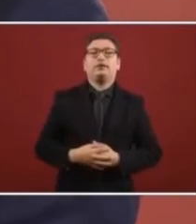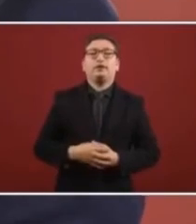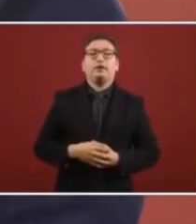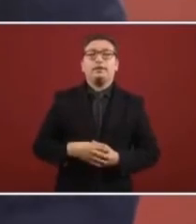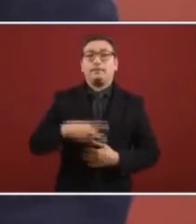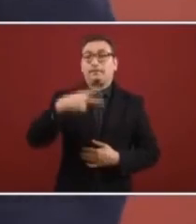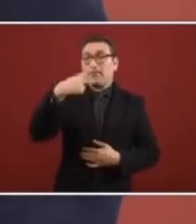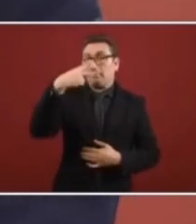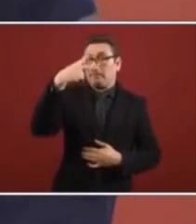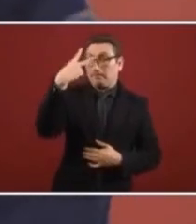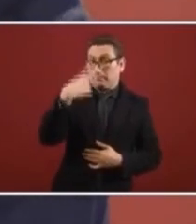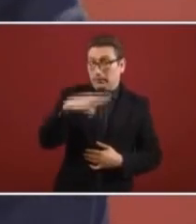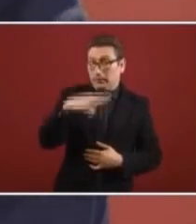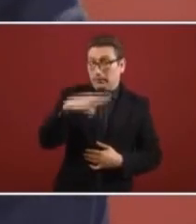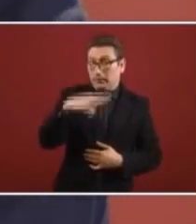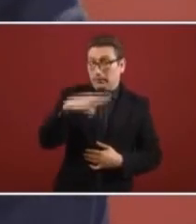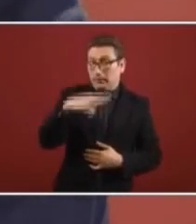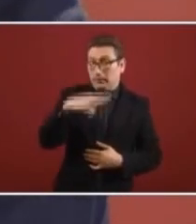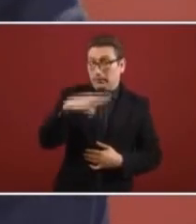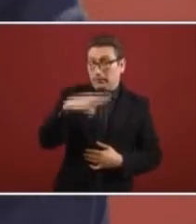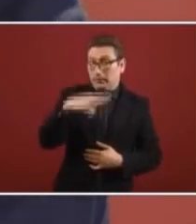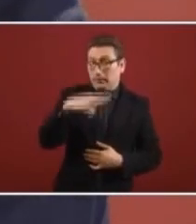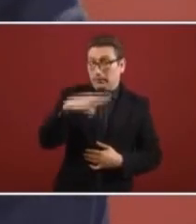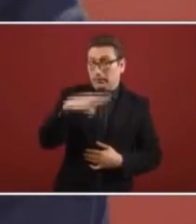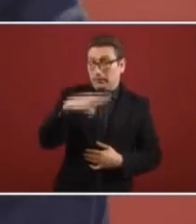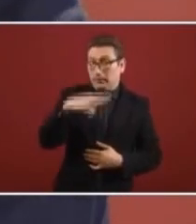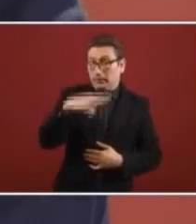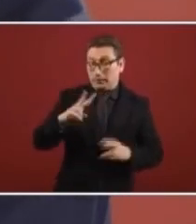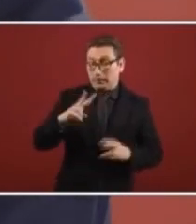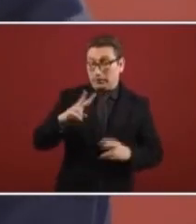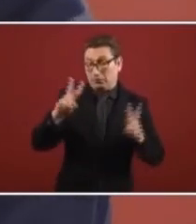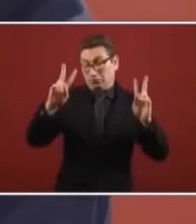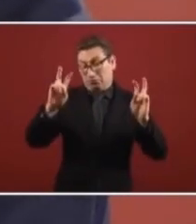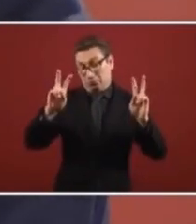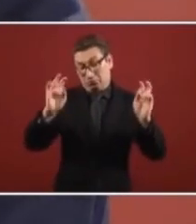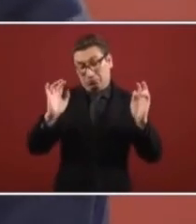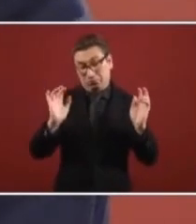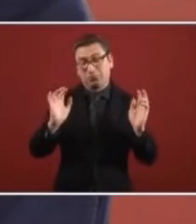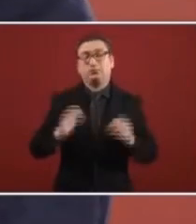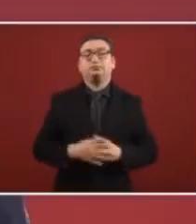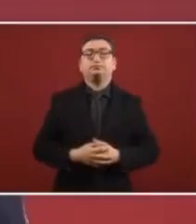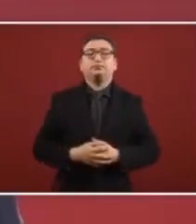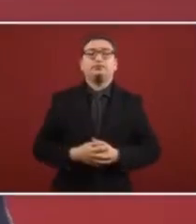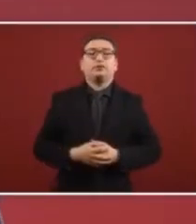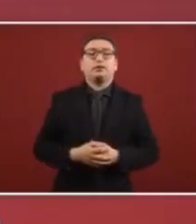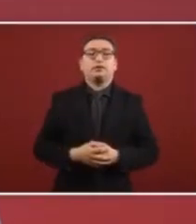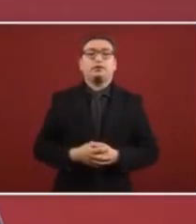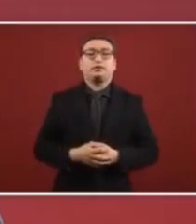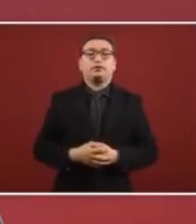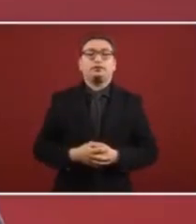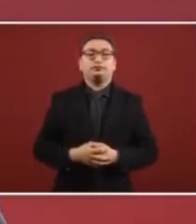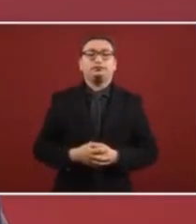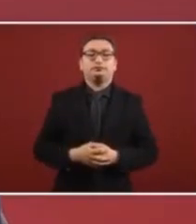México supuestamente Supposedly Mexico, en